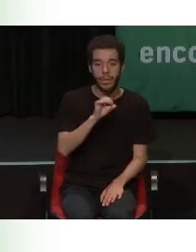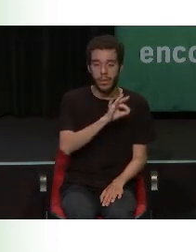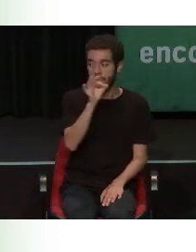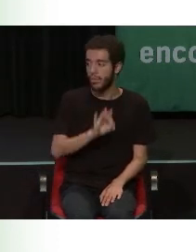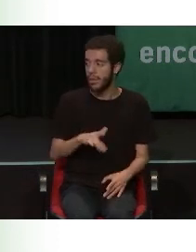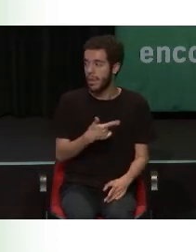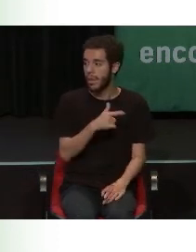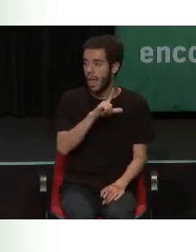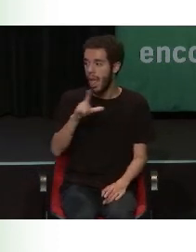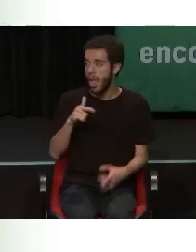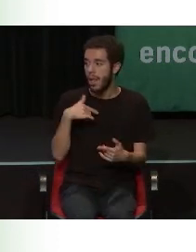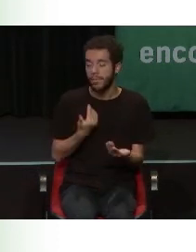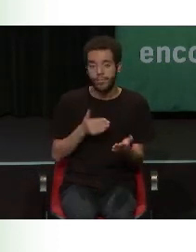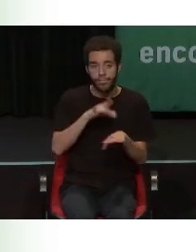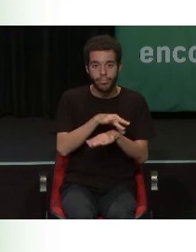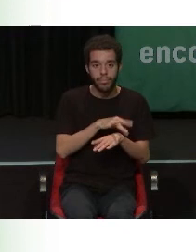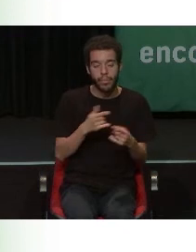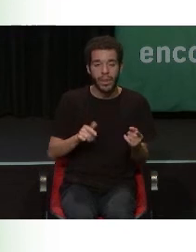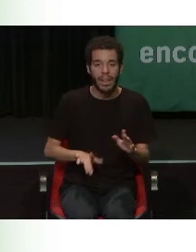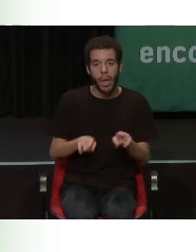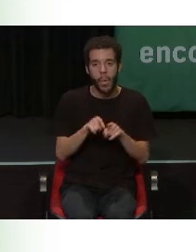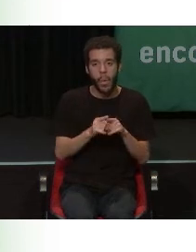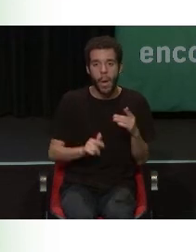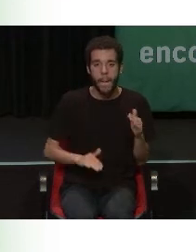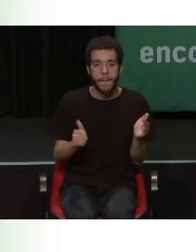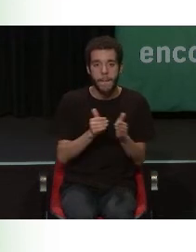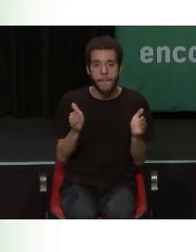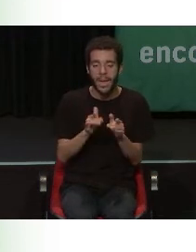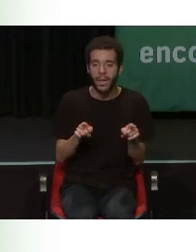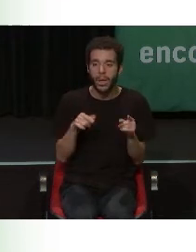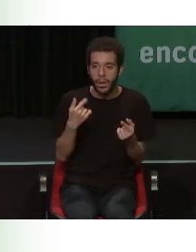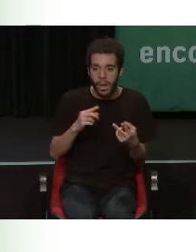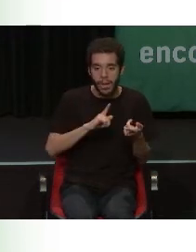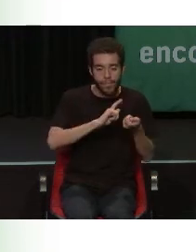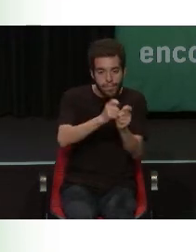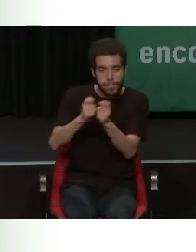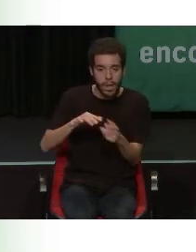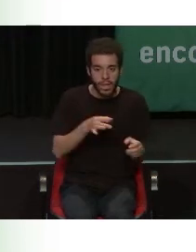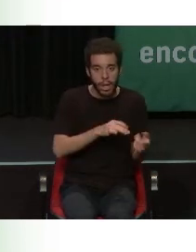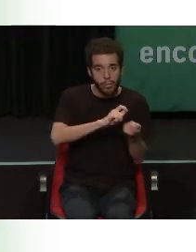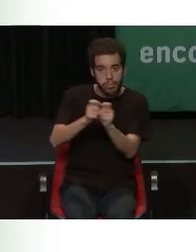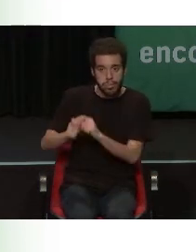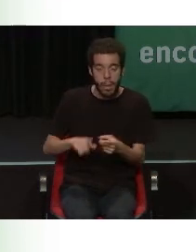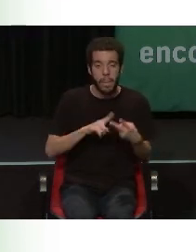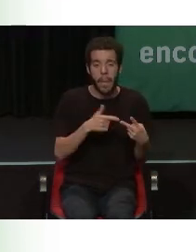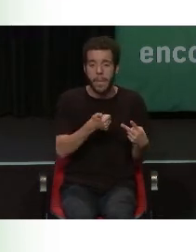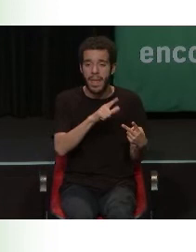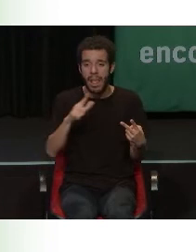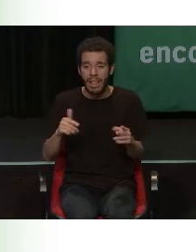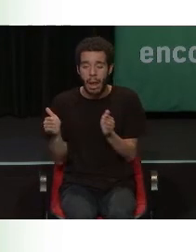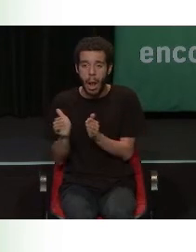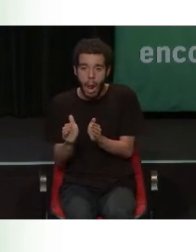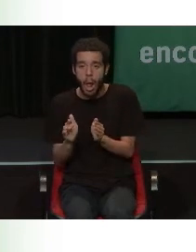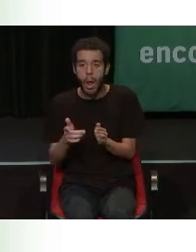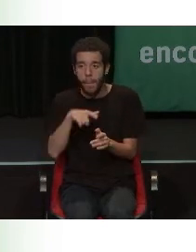express clearly the IL-7 receptor or have IL-7 receptor gain-of-function mutations. A smaller fraction of BALL patients fall into the